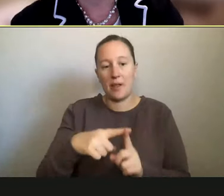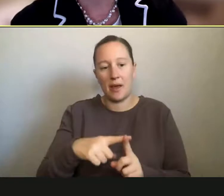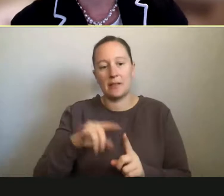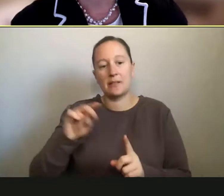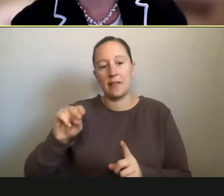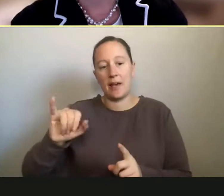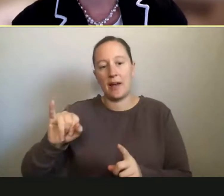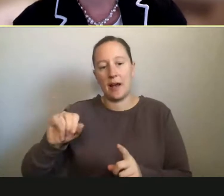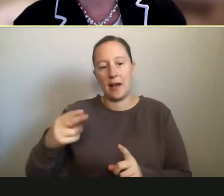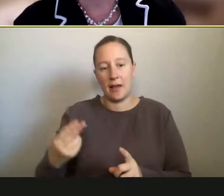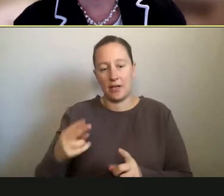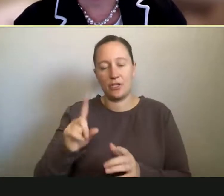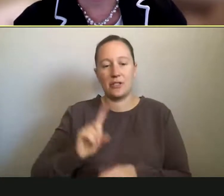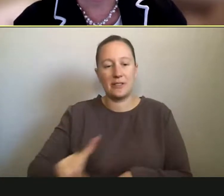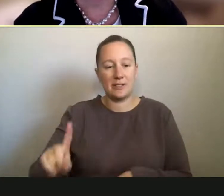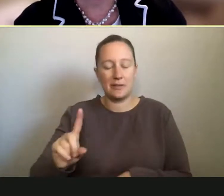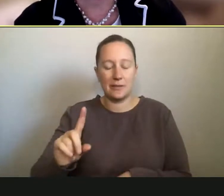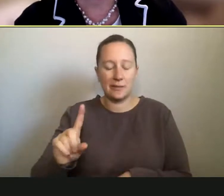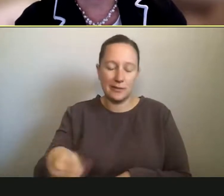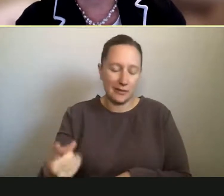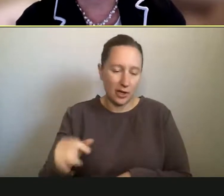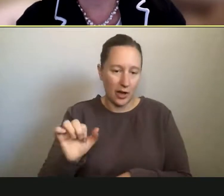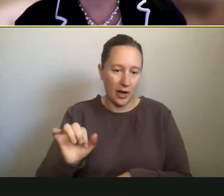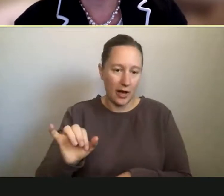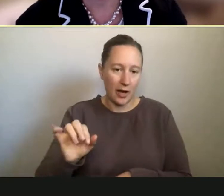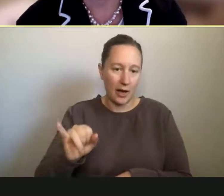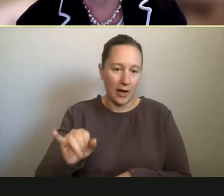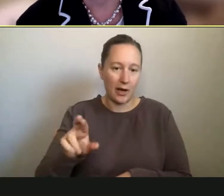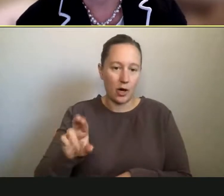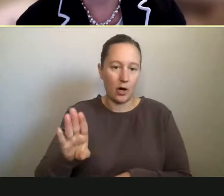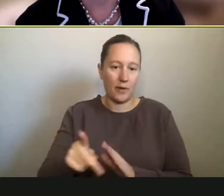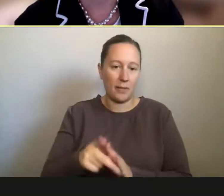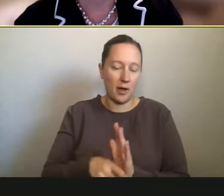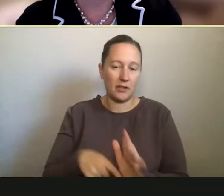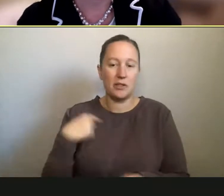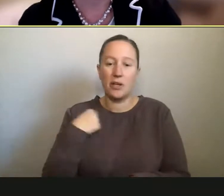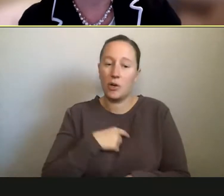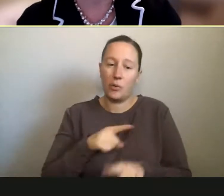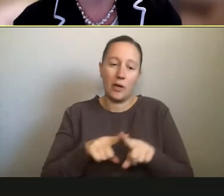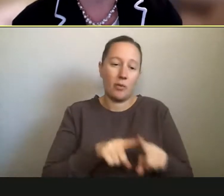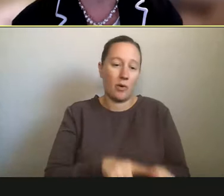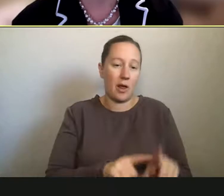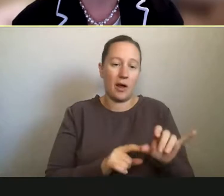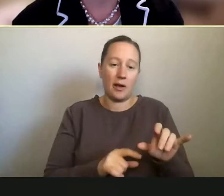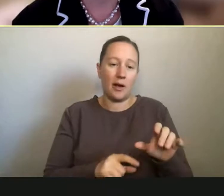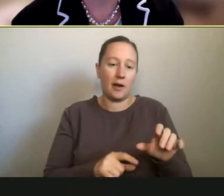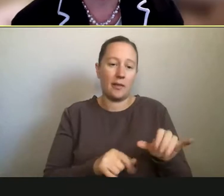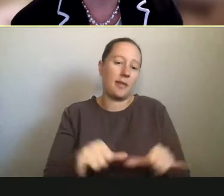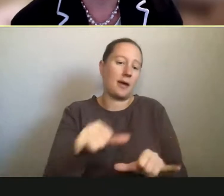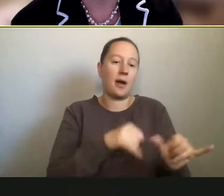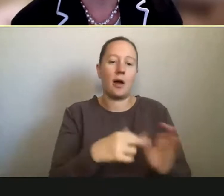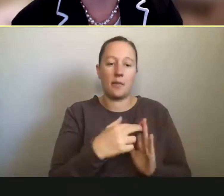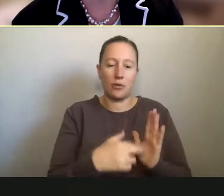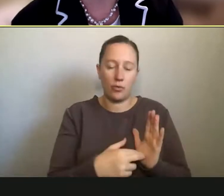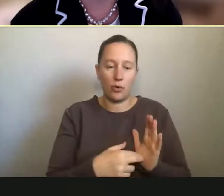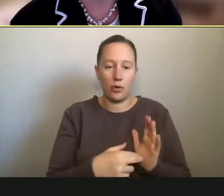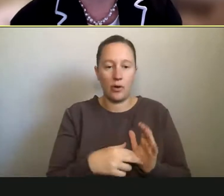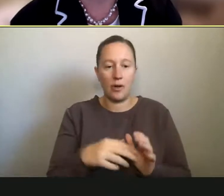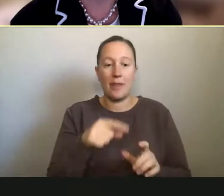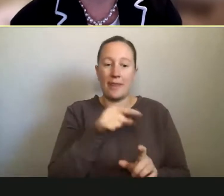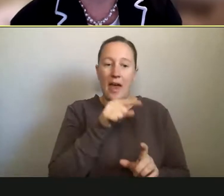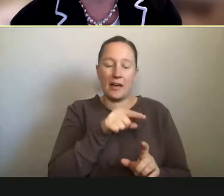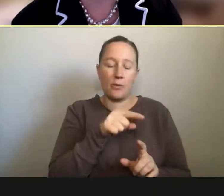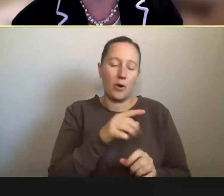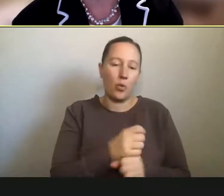policy. We really rely on the revised common rule. It kind of trumps when both policies apply. If it's an